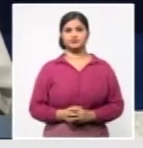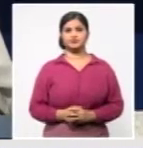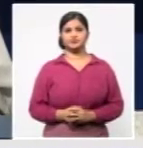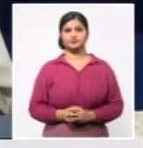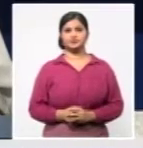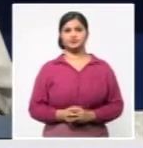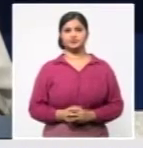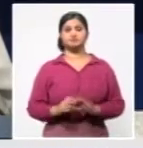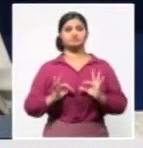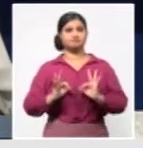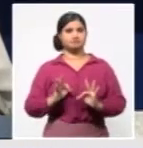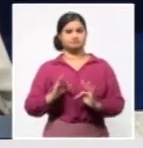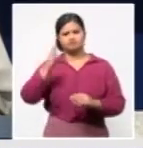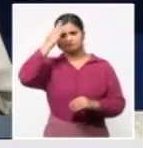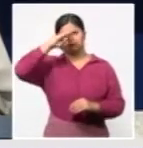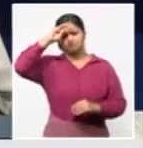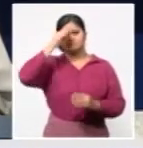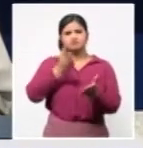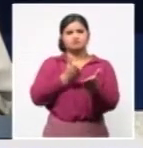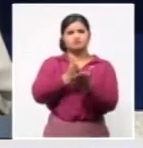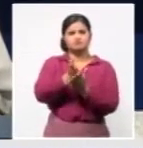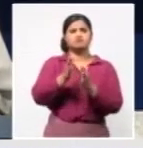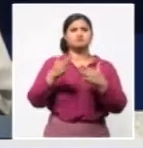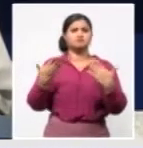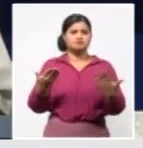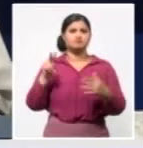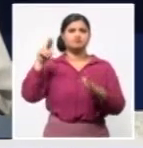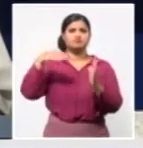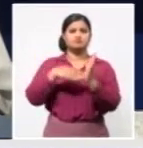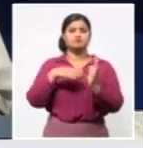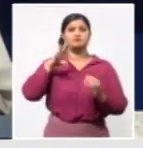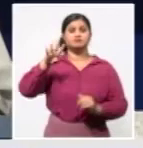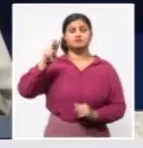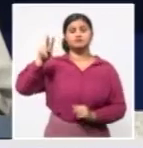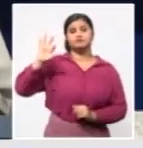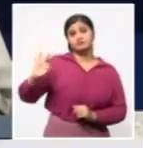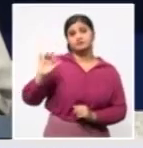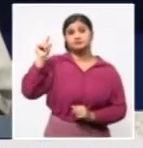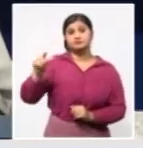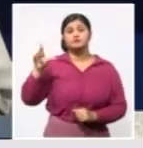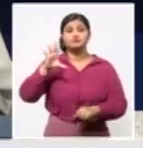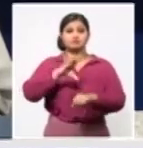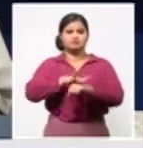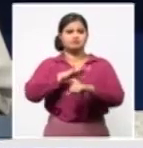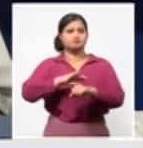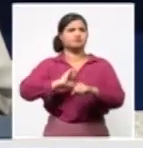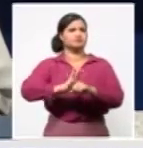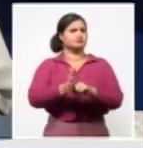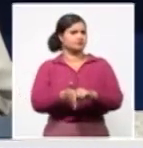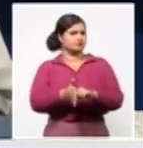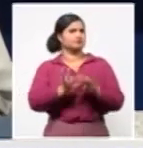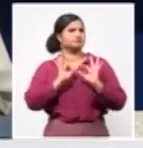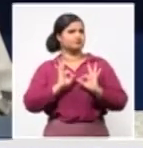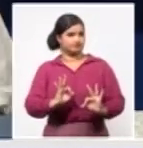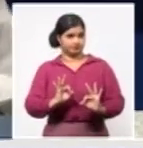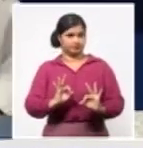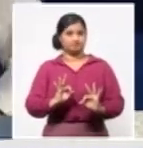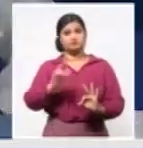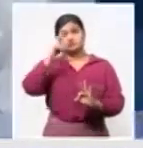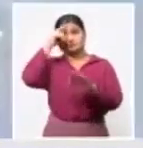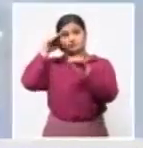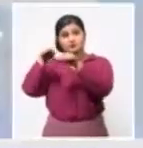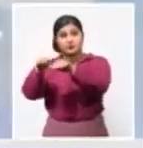in a stable condition. This is a positive indicator which reflects the effective care and treatment patients are receiving, and often